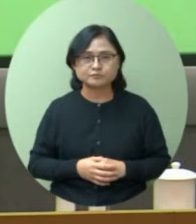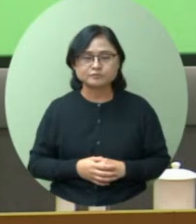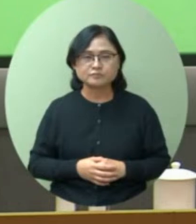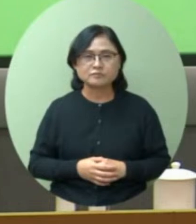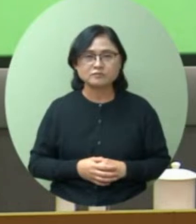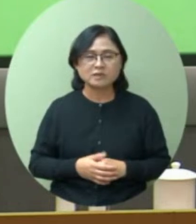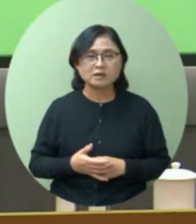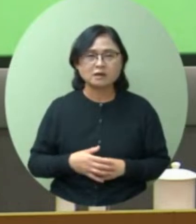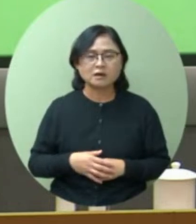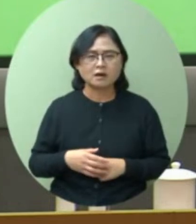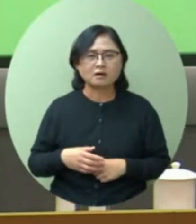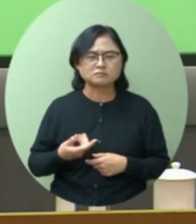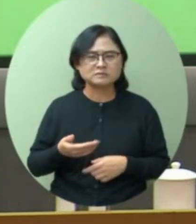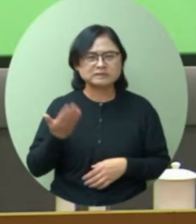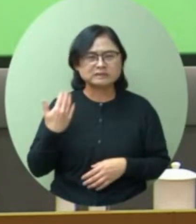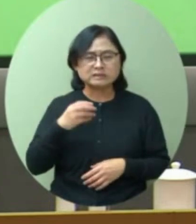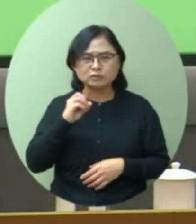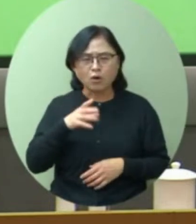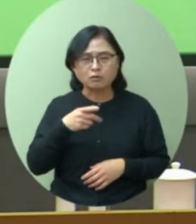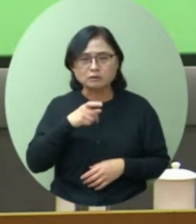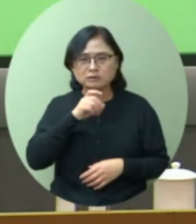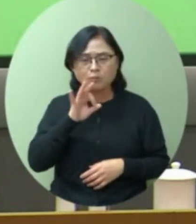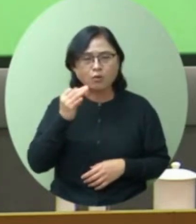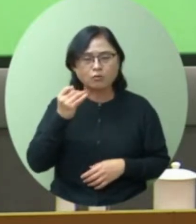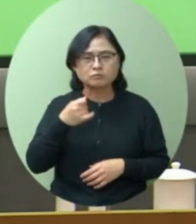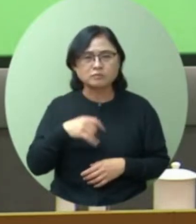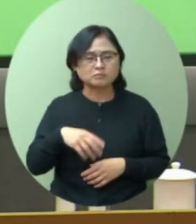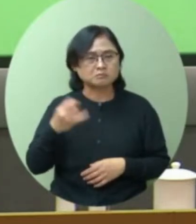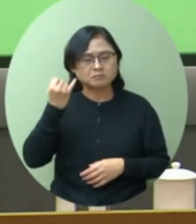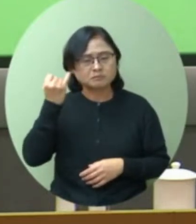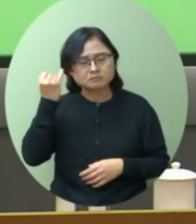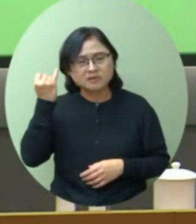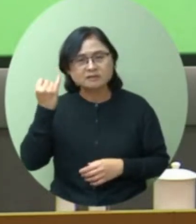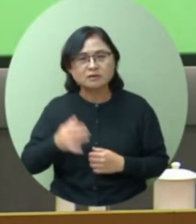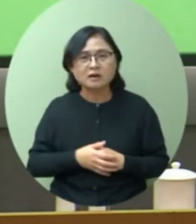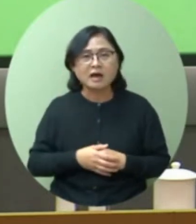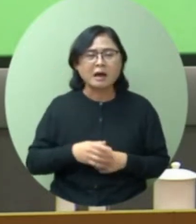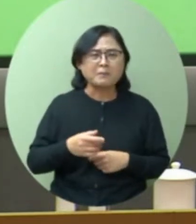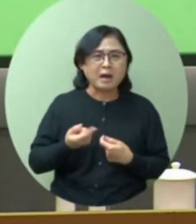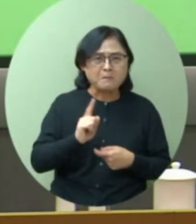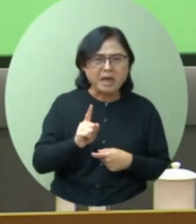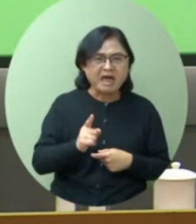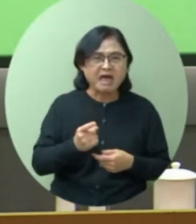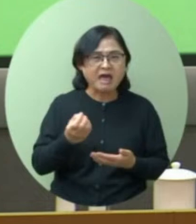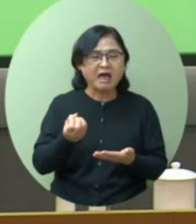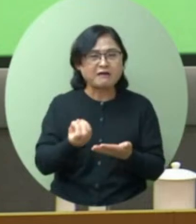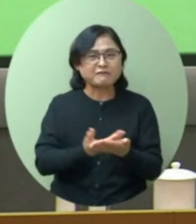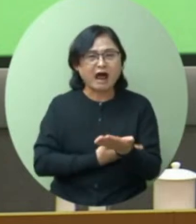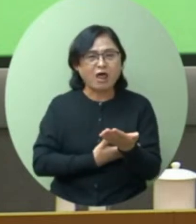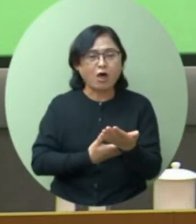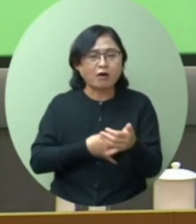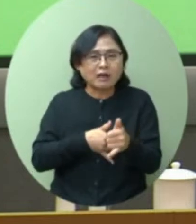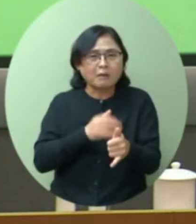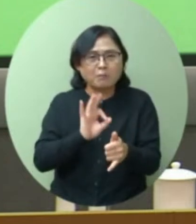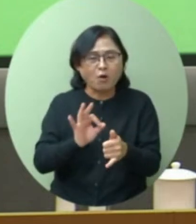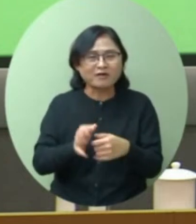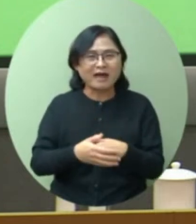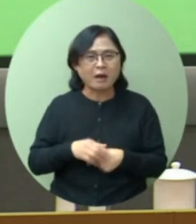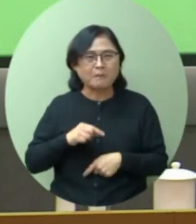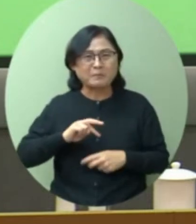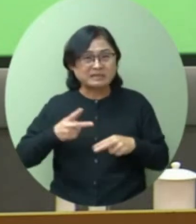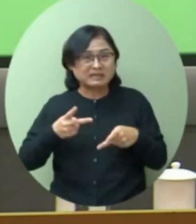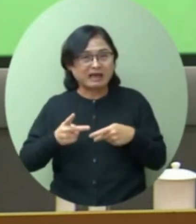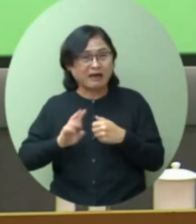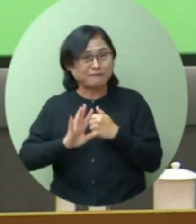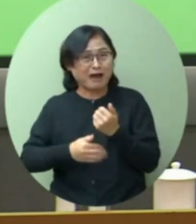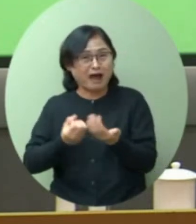things that are illegal, legal. We just want to regulate residential flats, so that residential